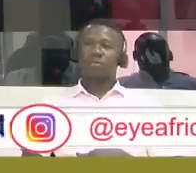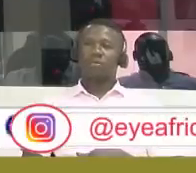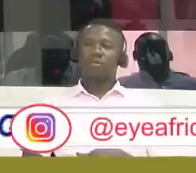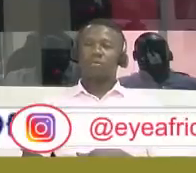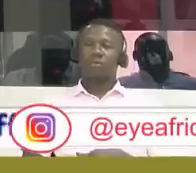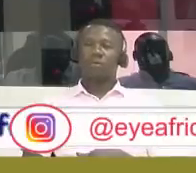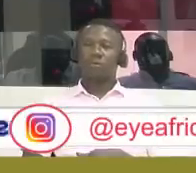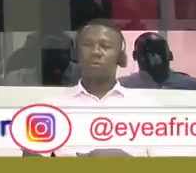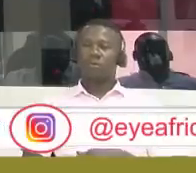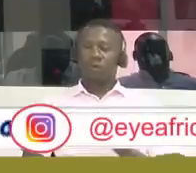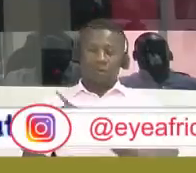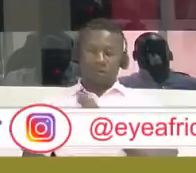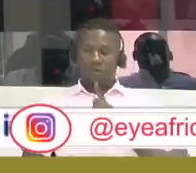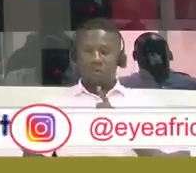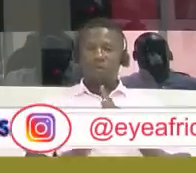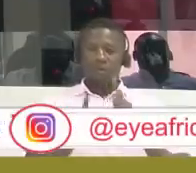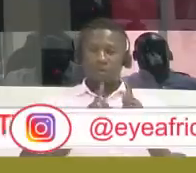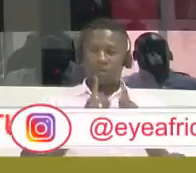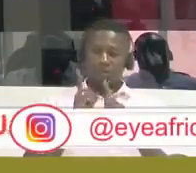we're going to discuss